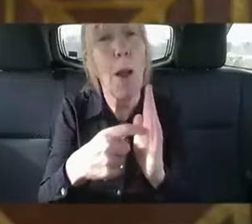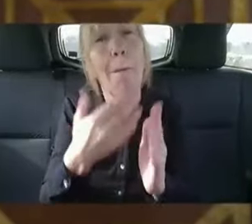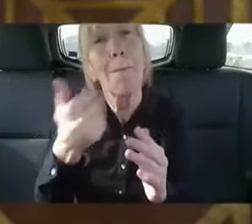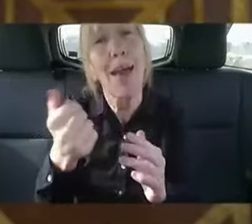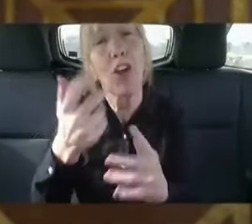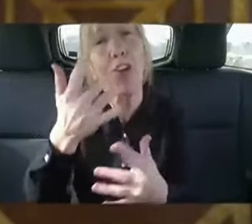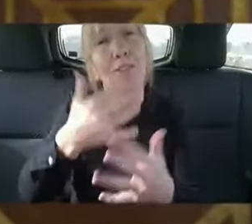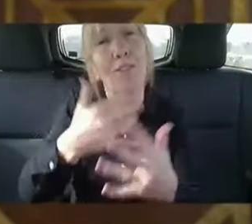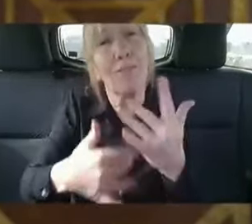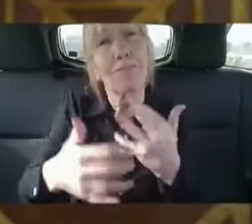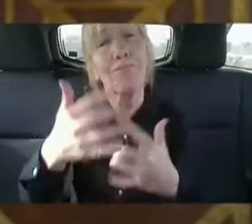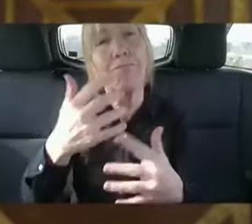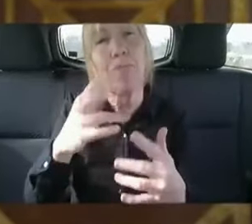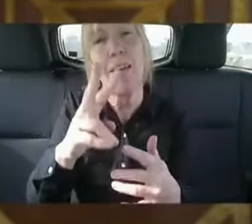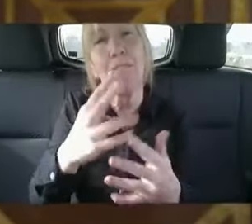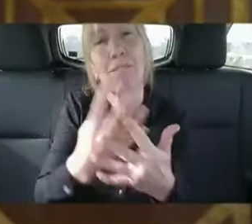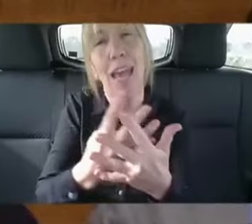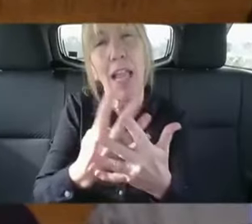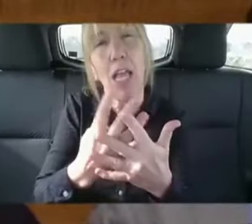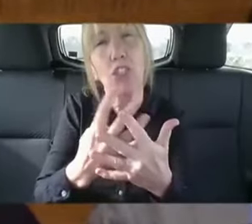filtration systems.